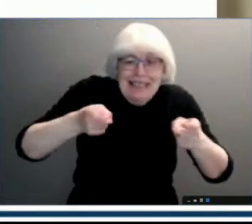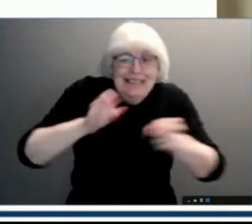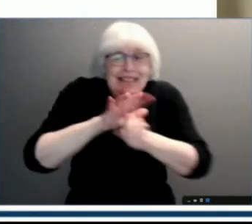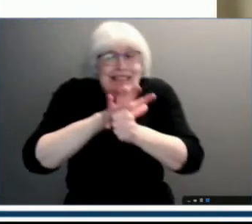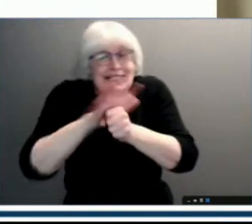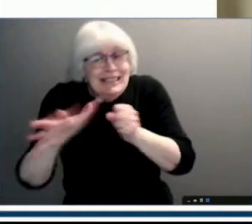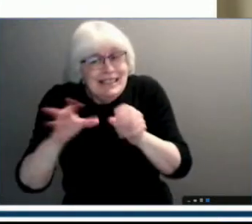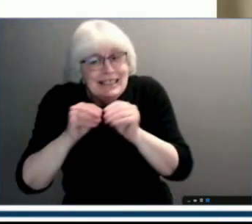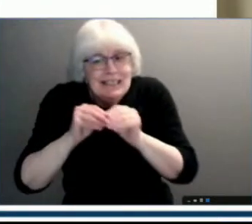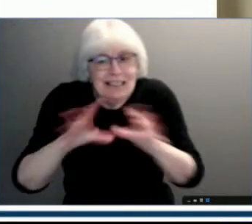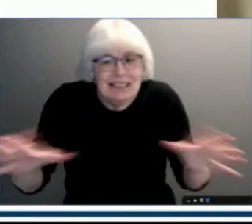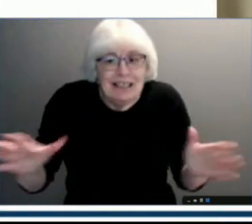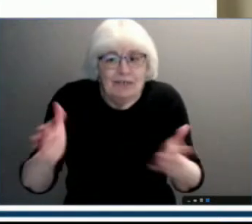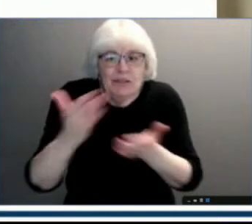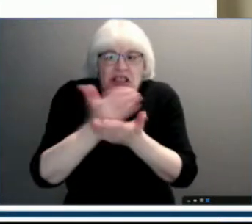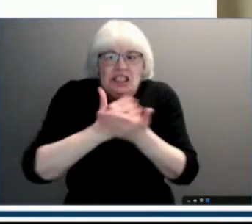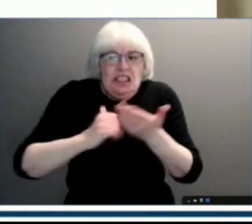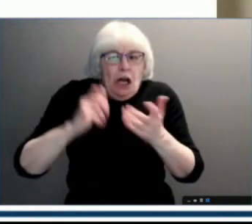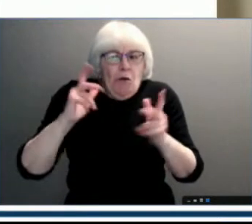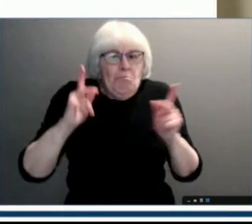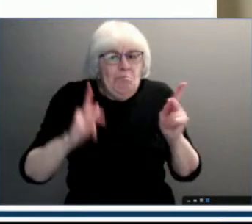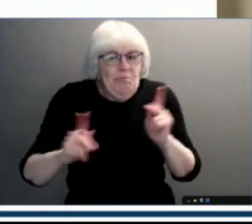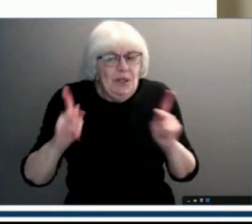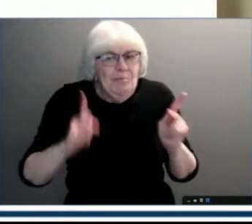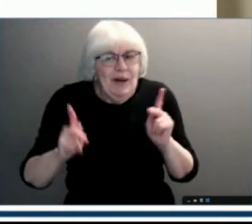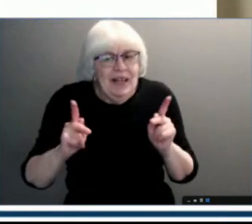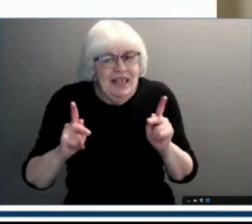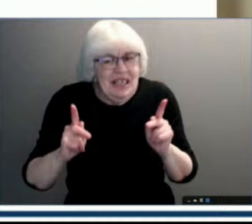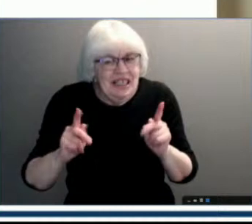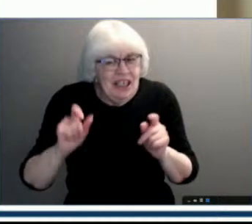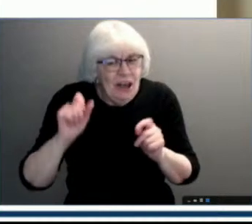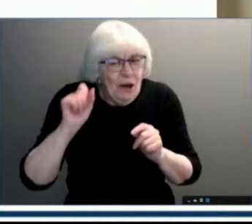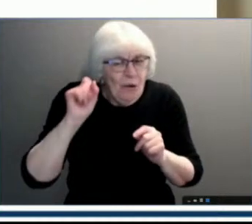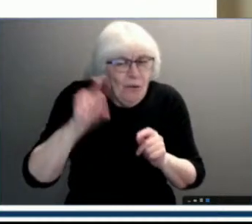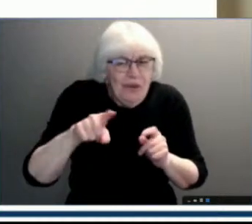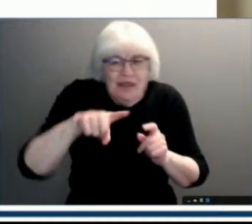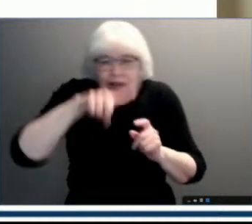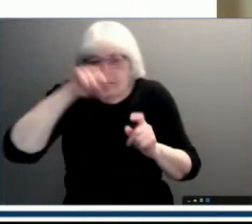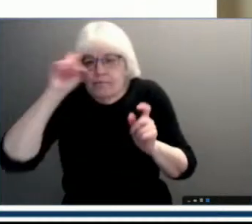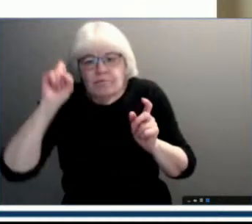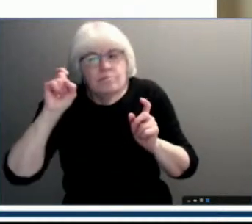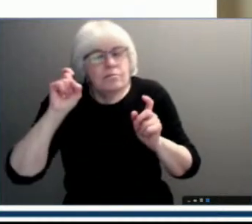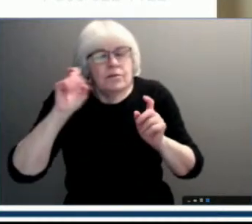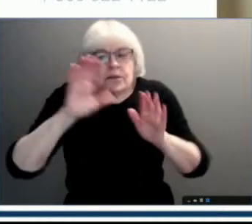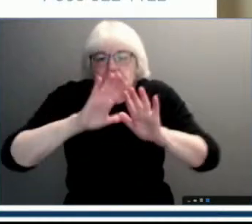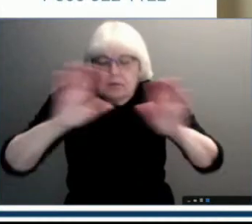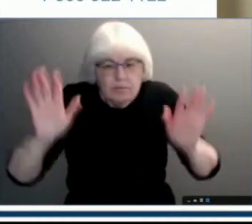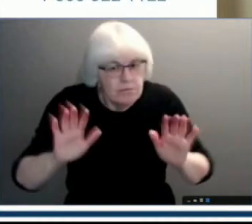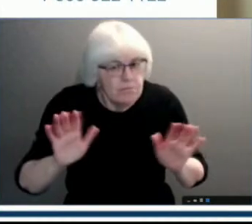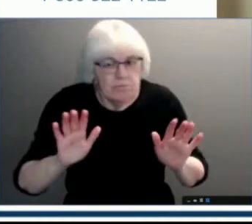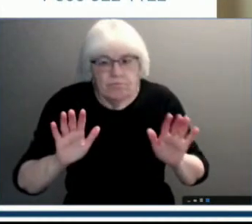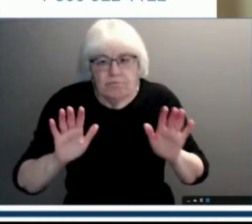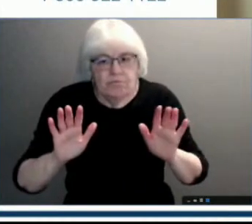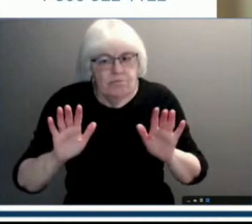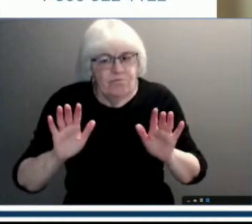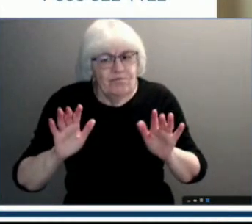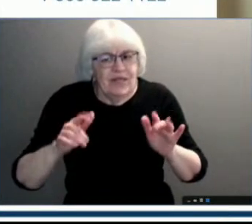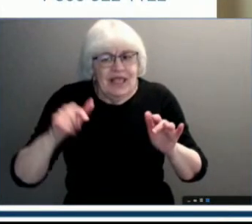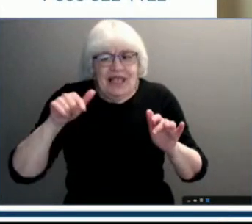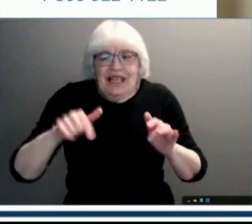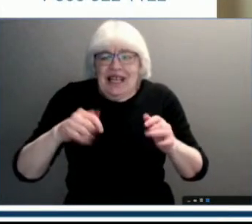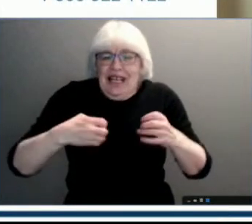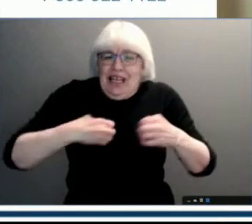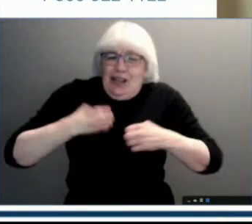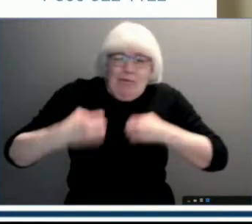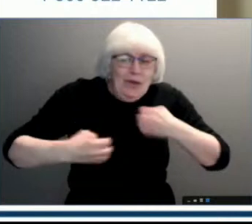maybe questioned him every step along the way of this journey. But I will say that with the amount of emotion in the air right now, it's not fair. And frankly,